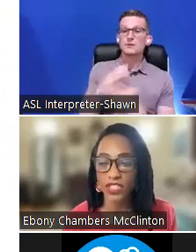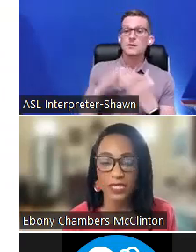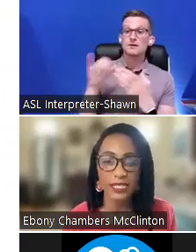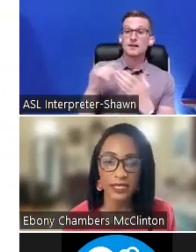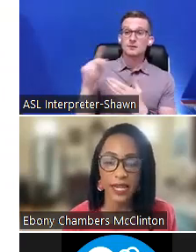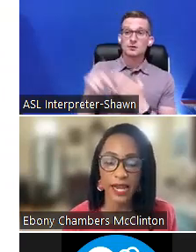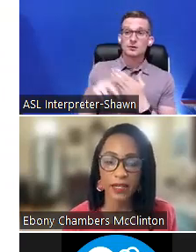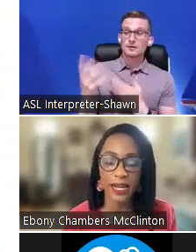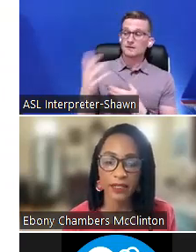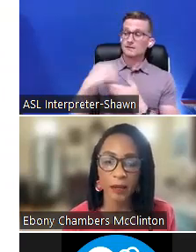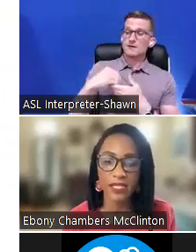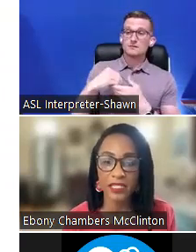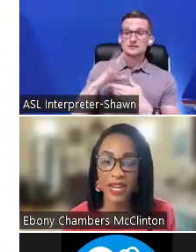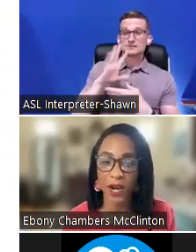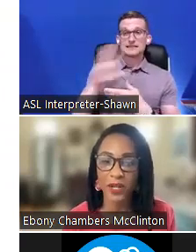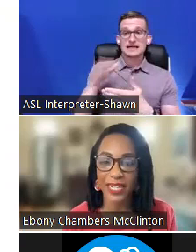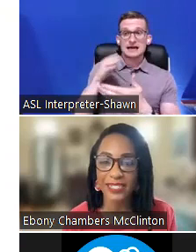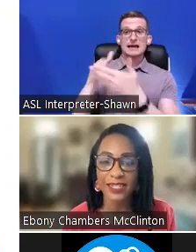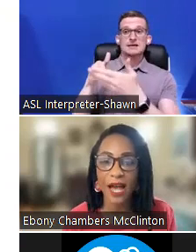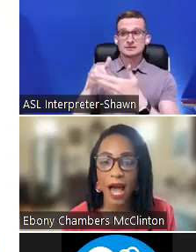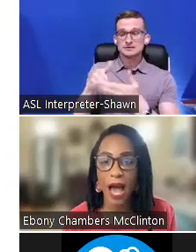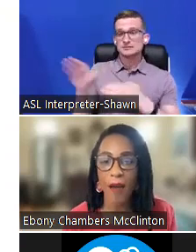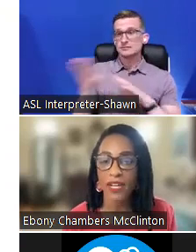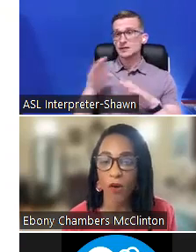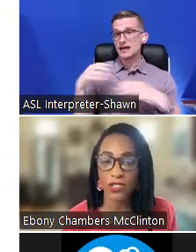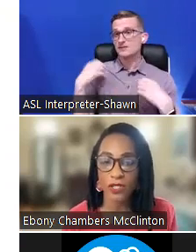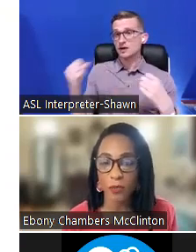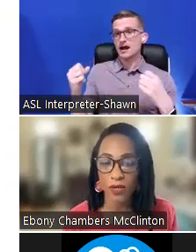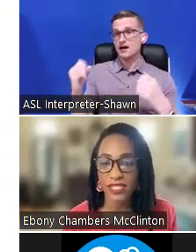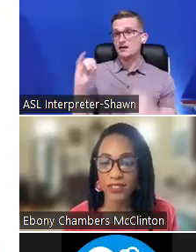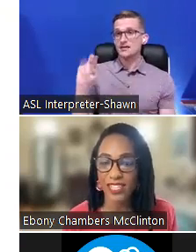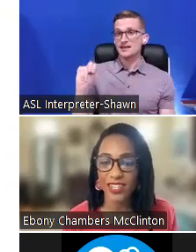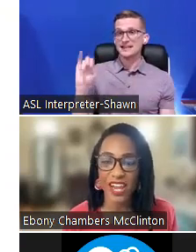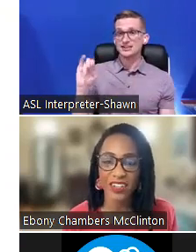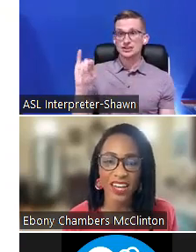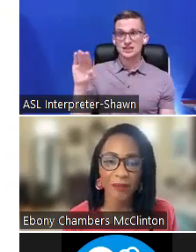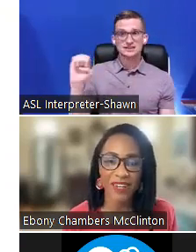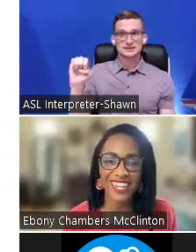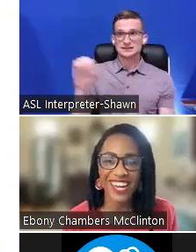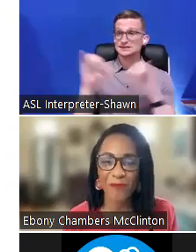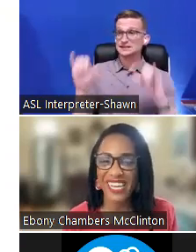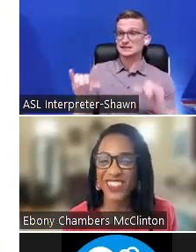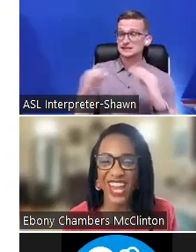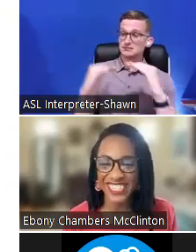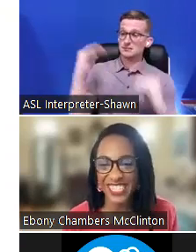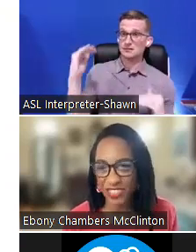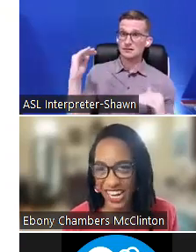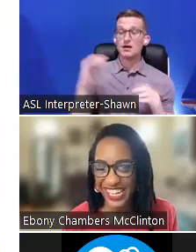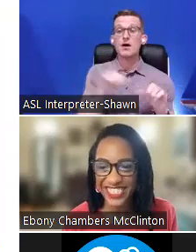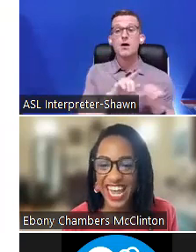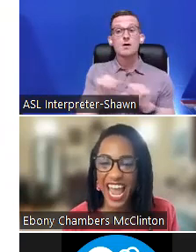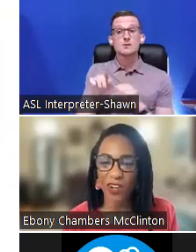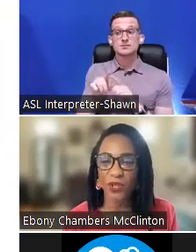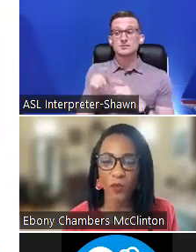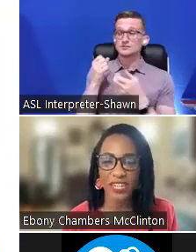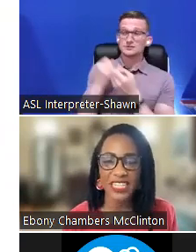health injustices and system inequities. It also supports leaders in being agents of